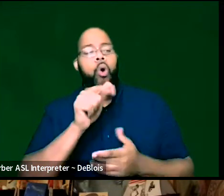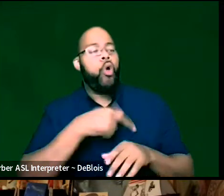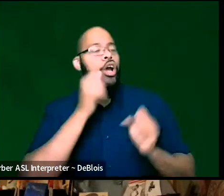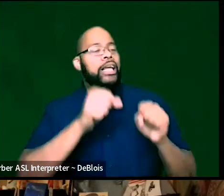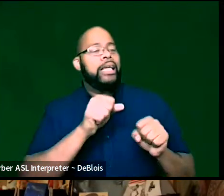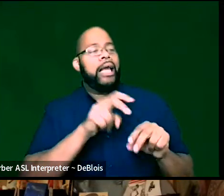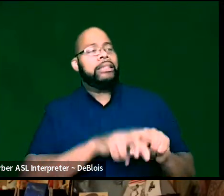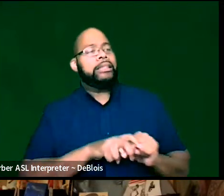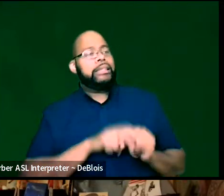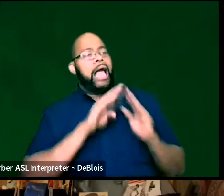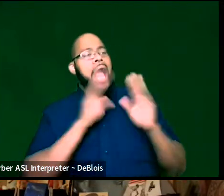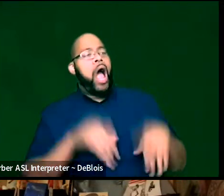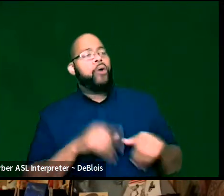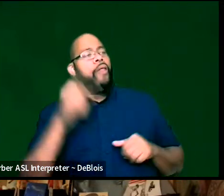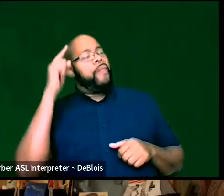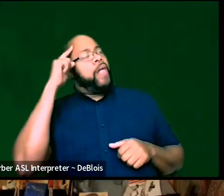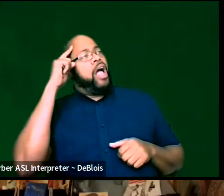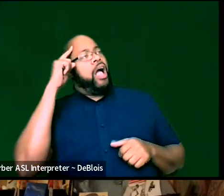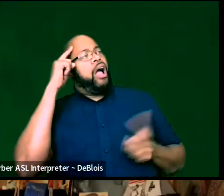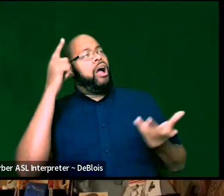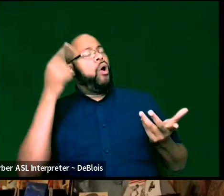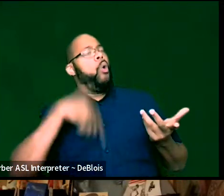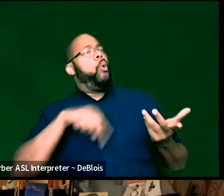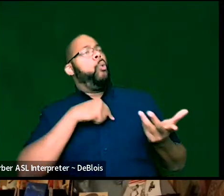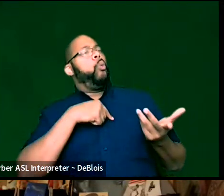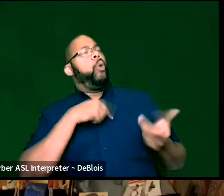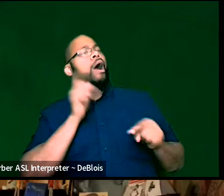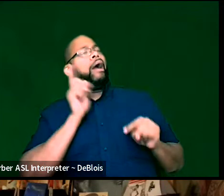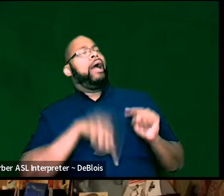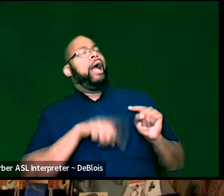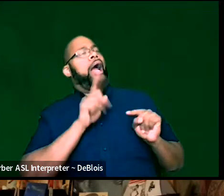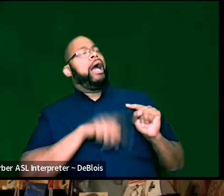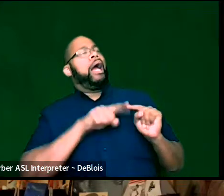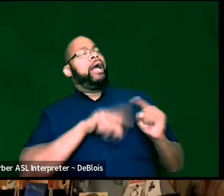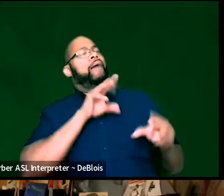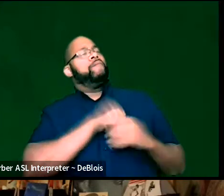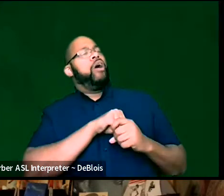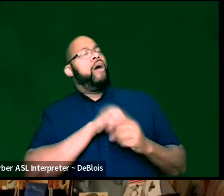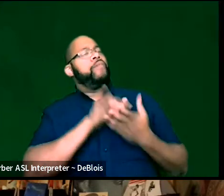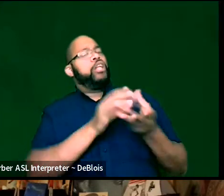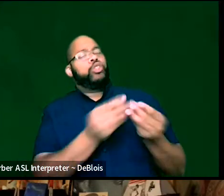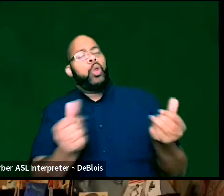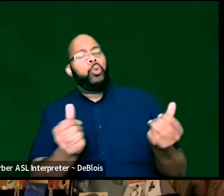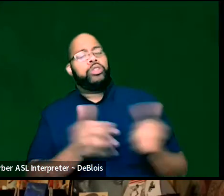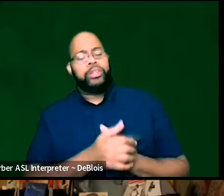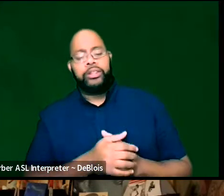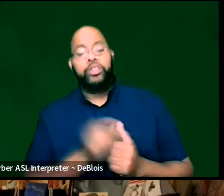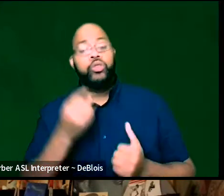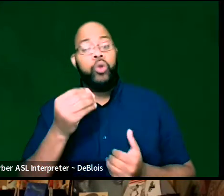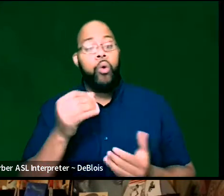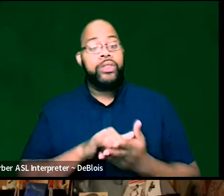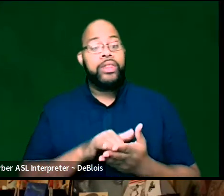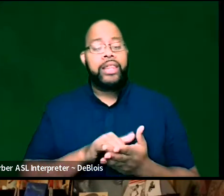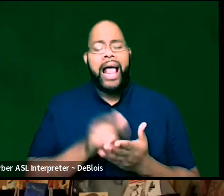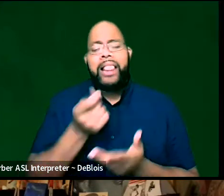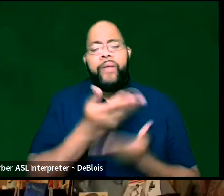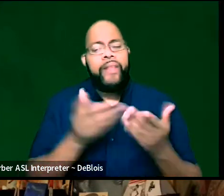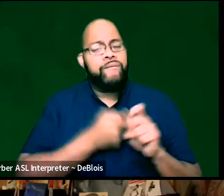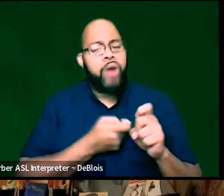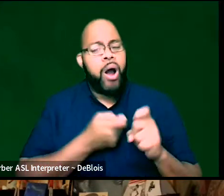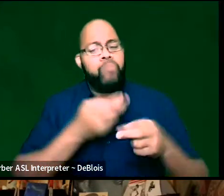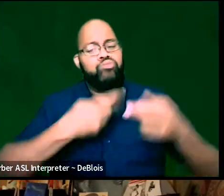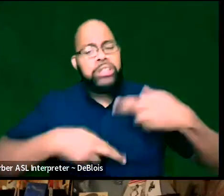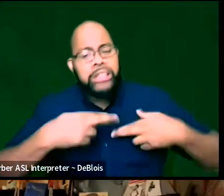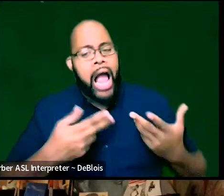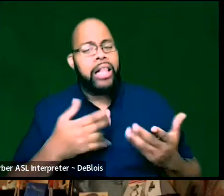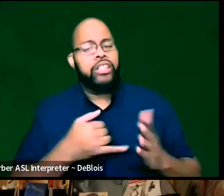just sit in our house and think that we can't be a part of the solution. And so it's little things from recycling